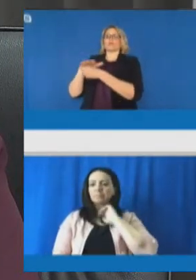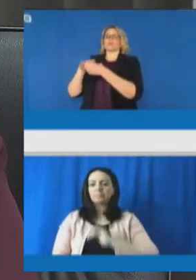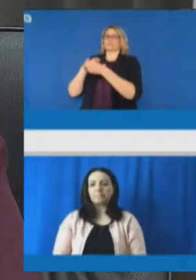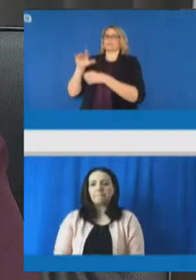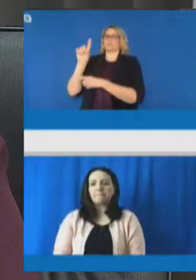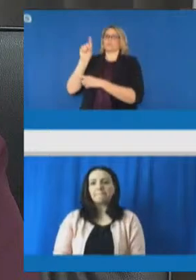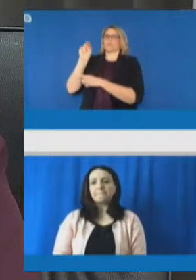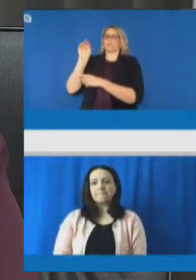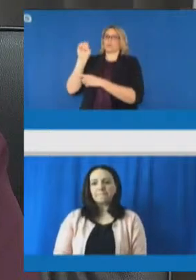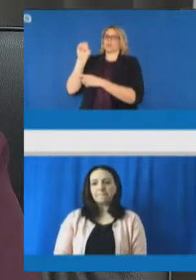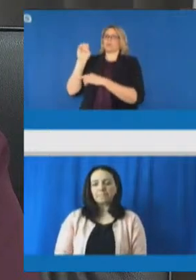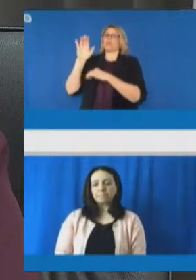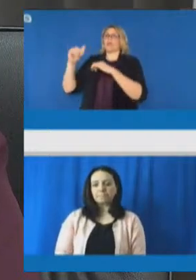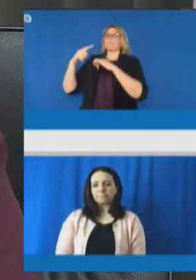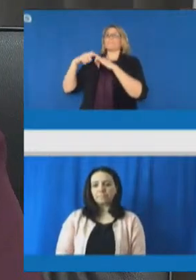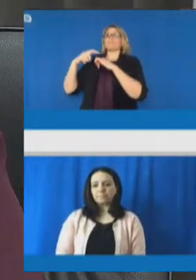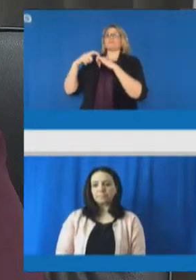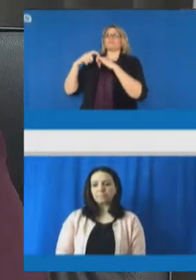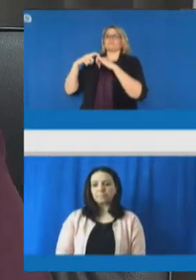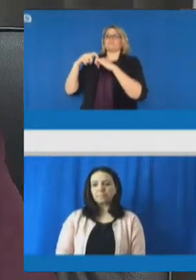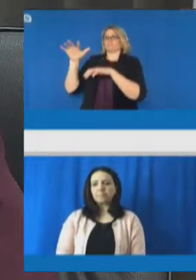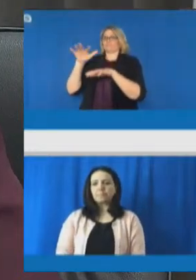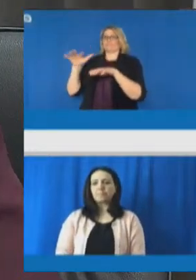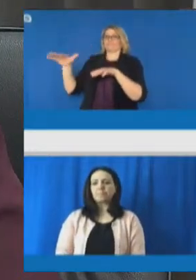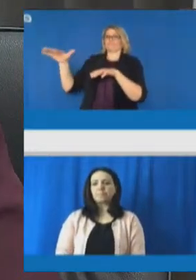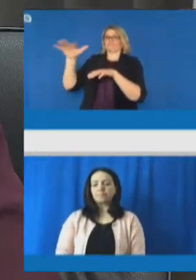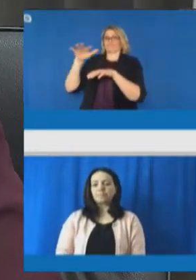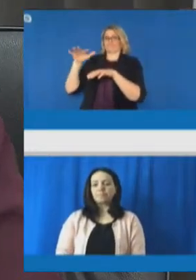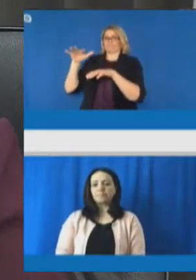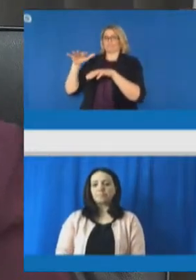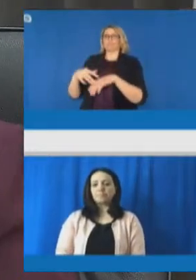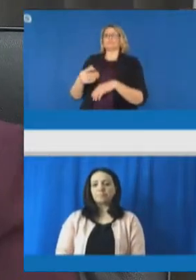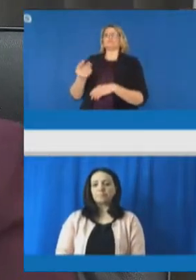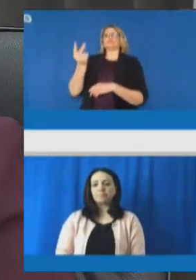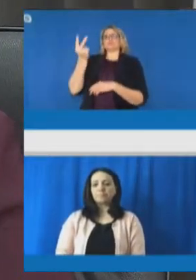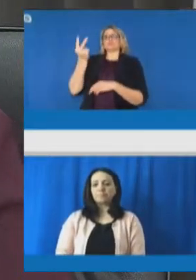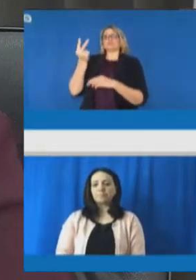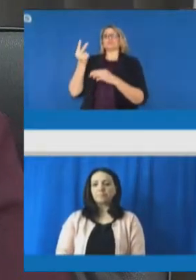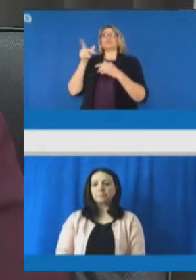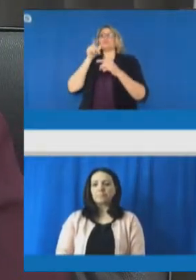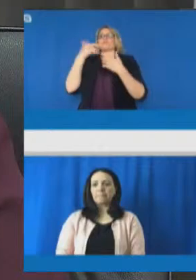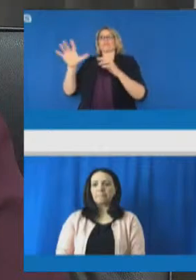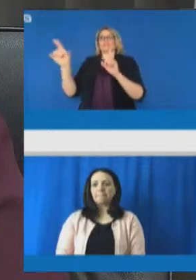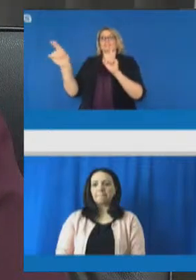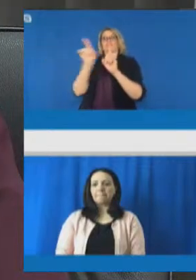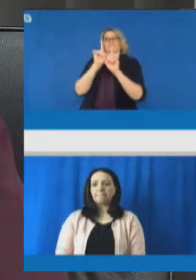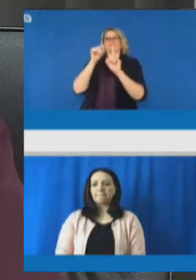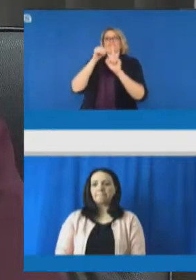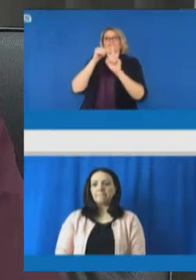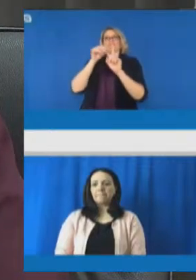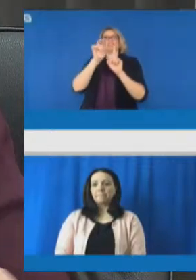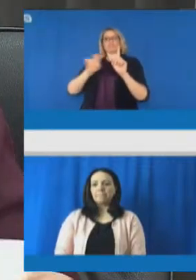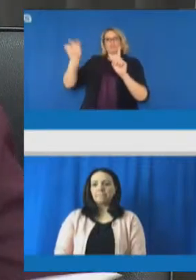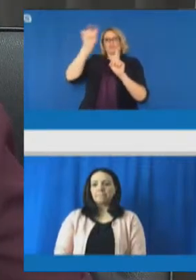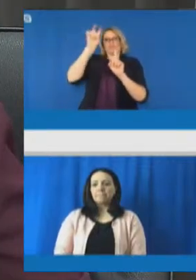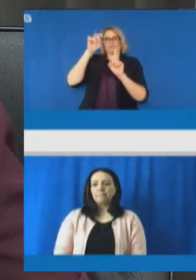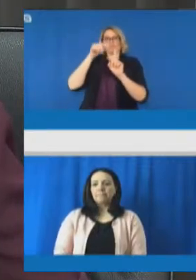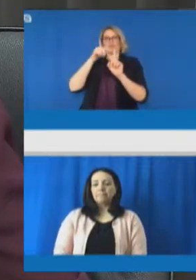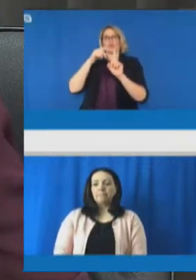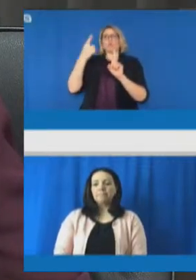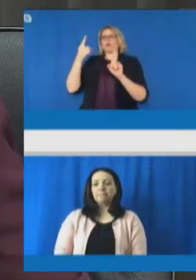prayers. Your support is continually needed and always appreciated by those whose lives are touched by the